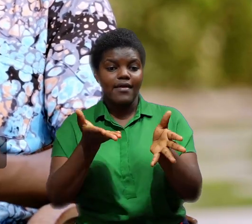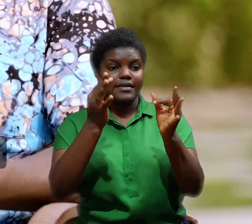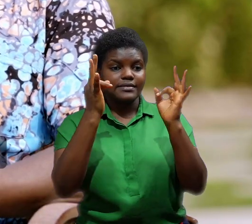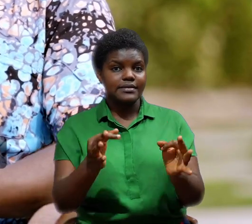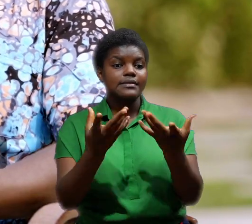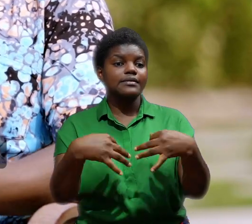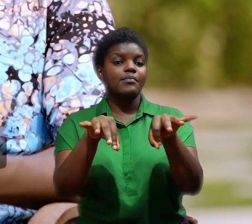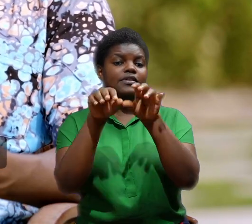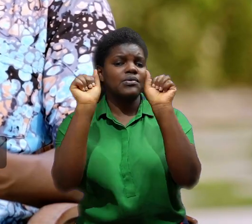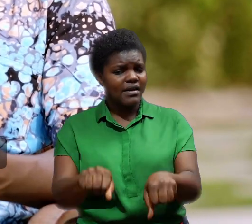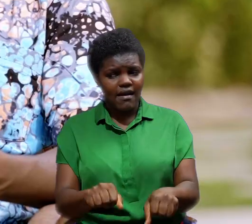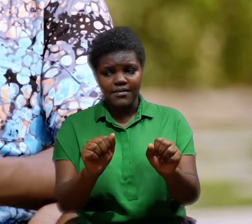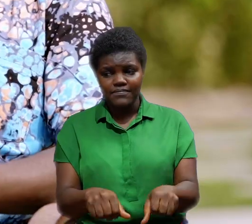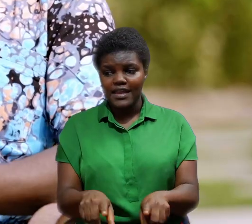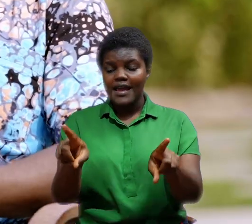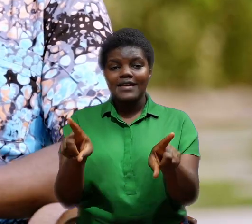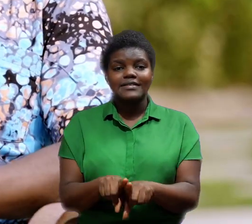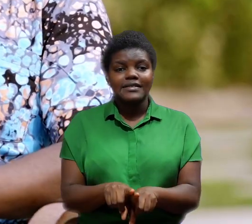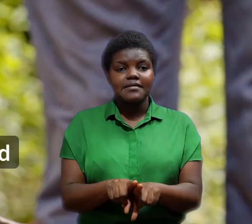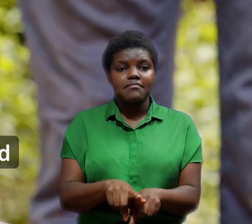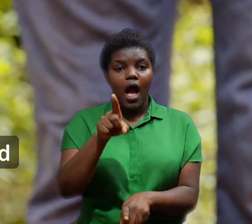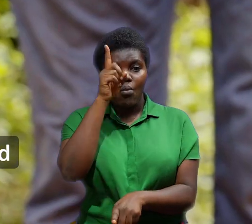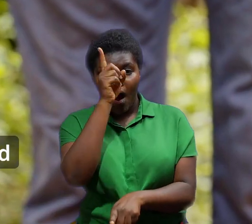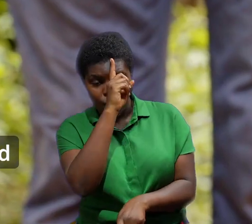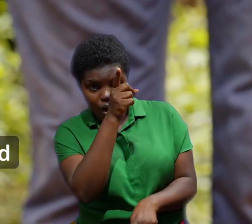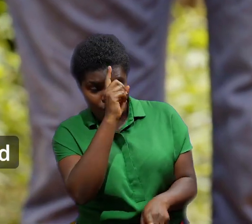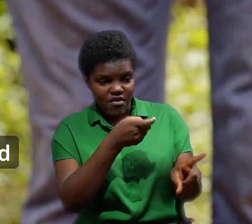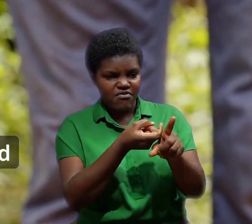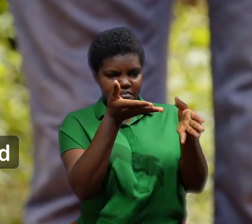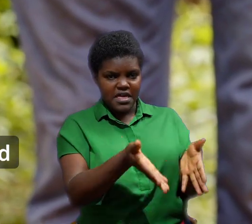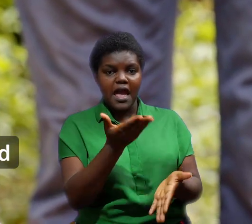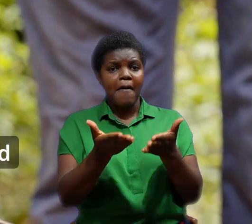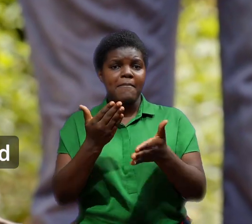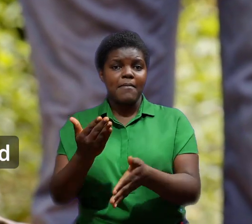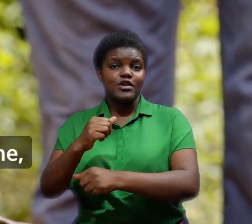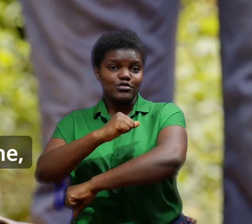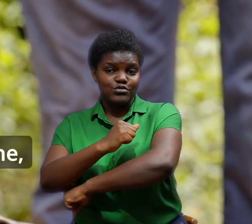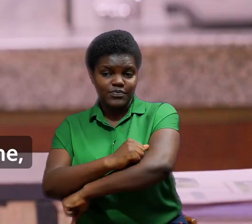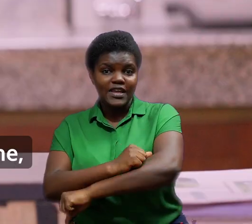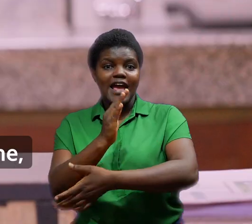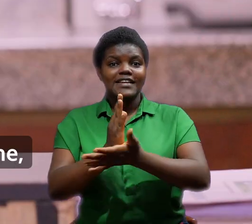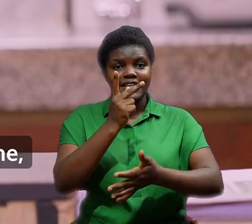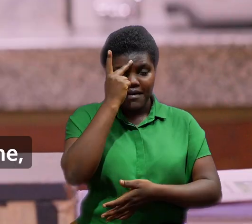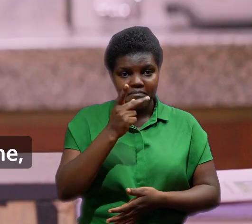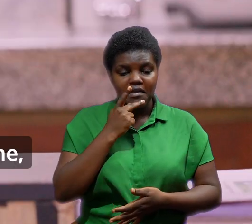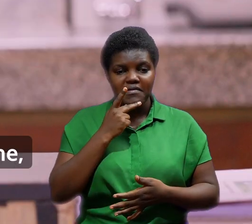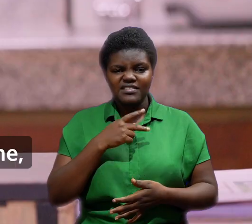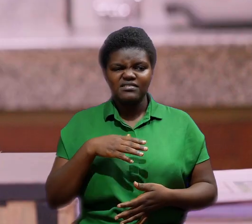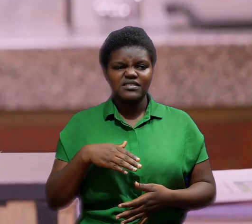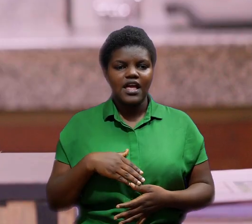of these eye interventions are actually essential and they can be done. Then the misconception we get here and then maybe in schools when we have